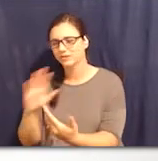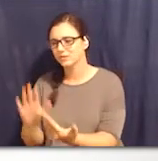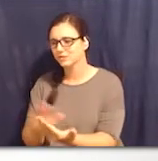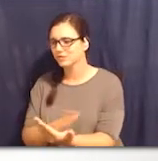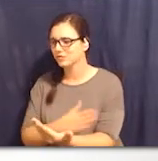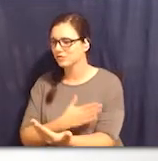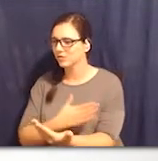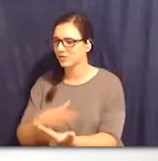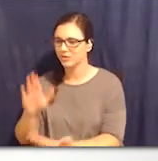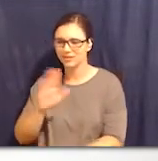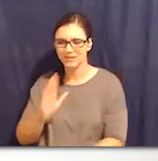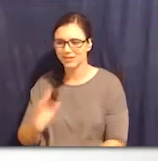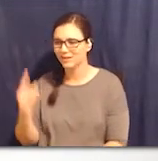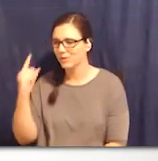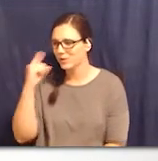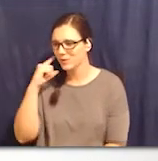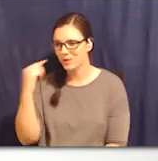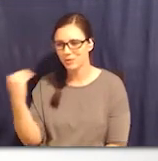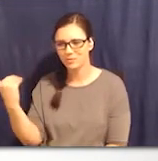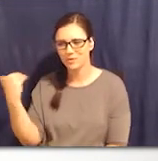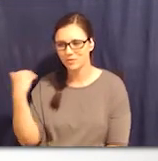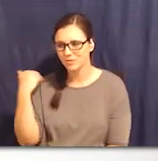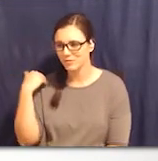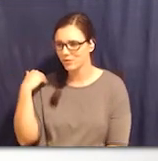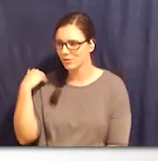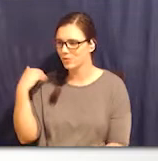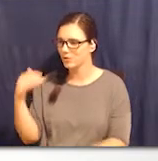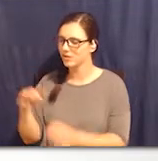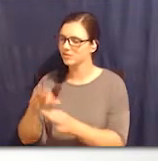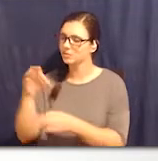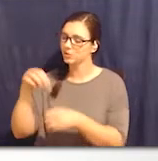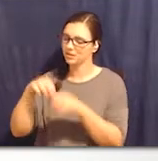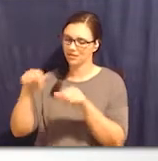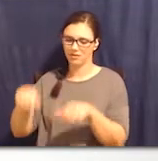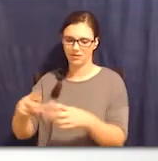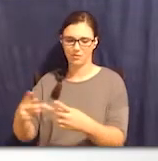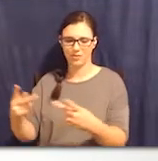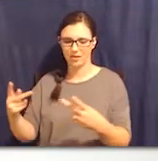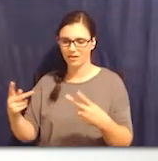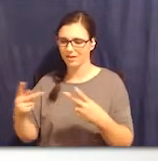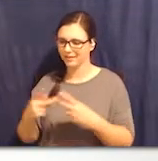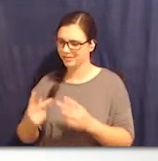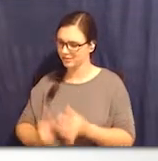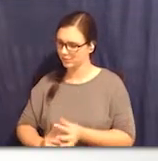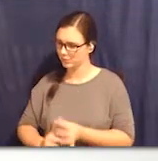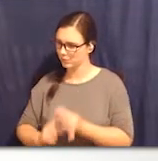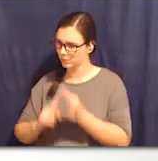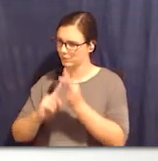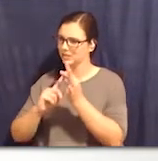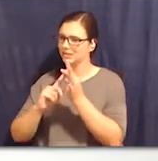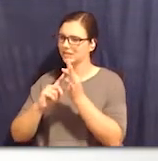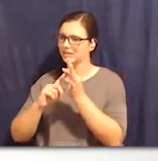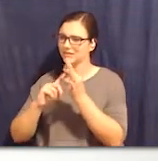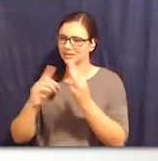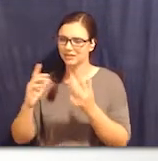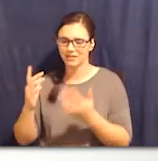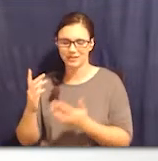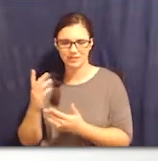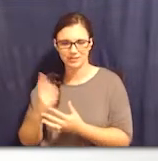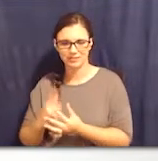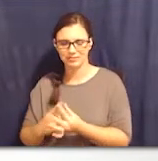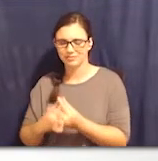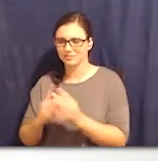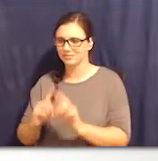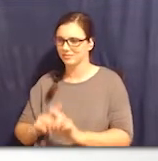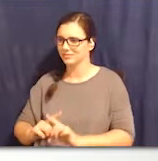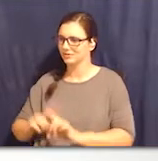filled with songs I never heard. The spirit in this place is